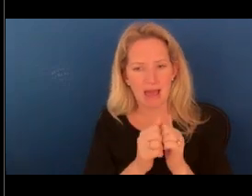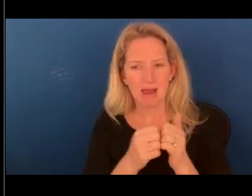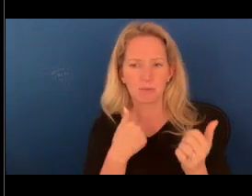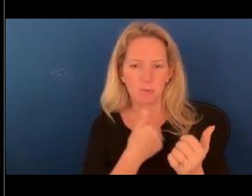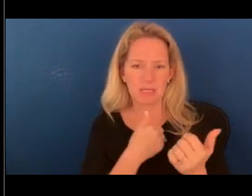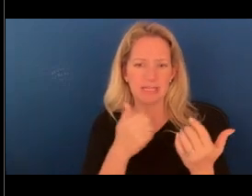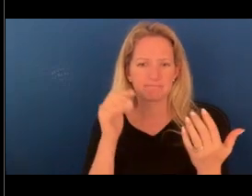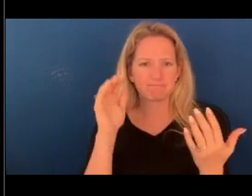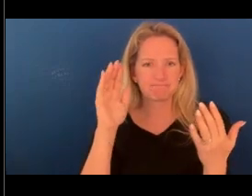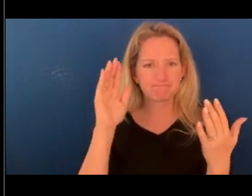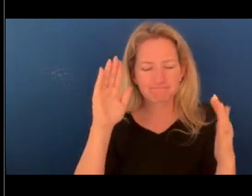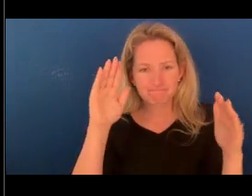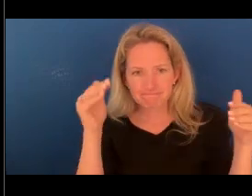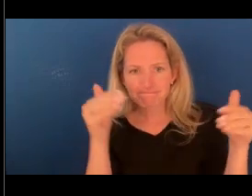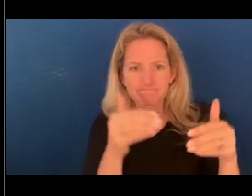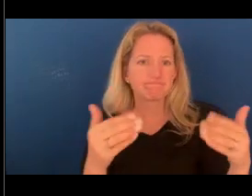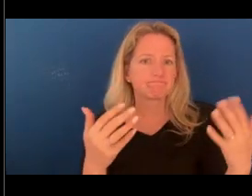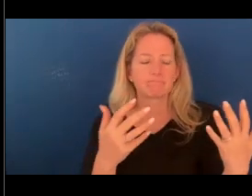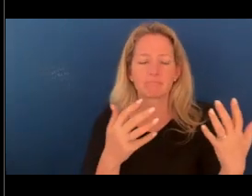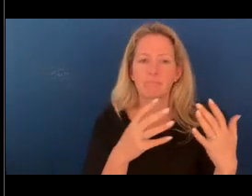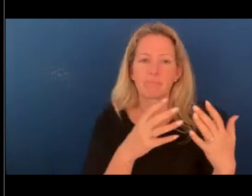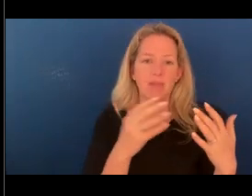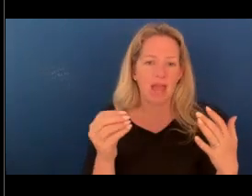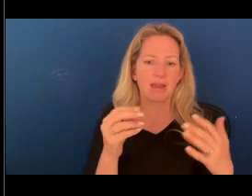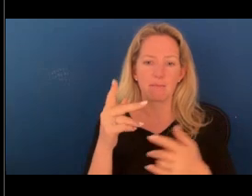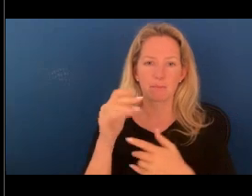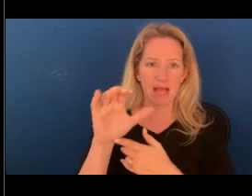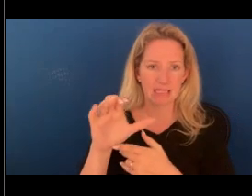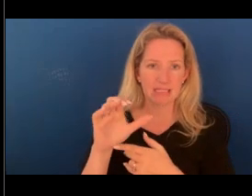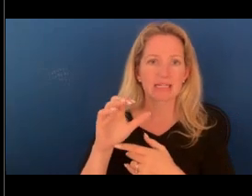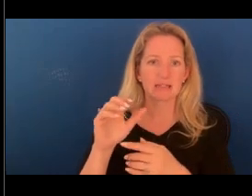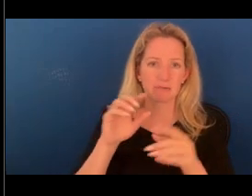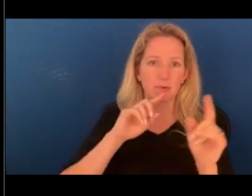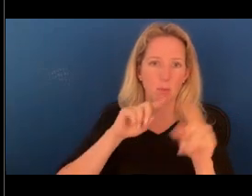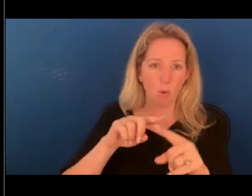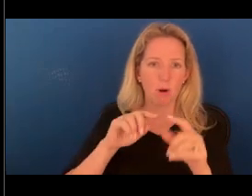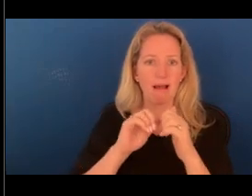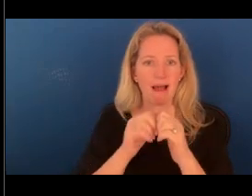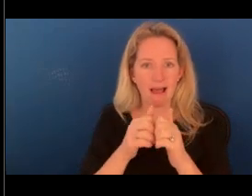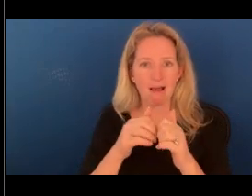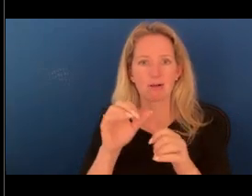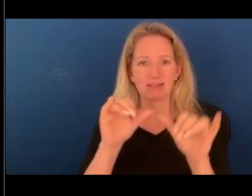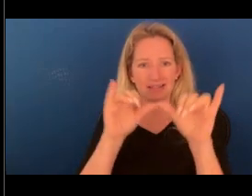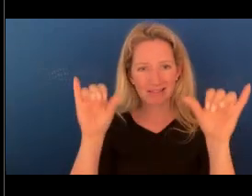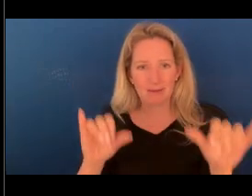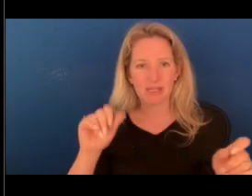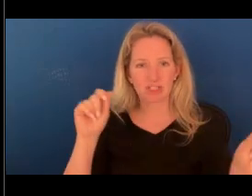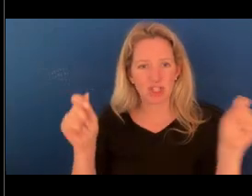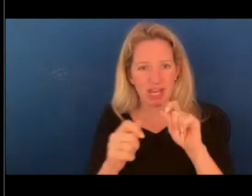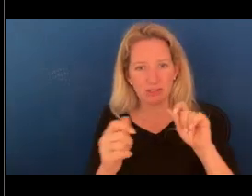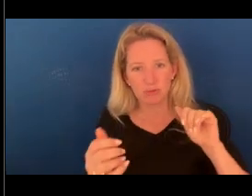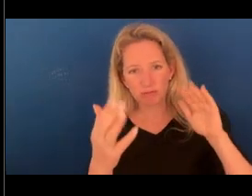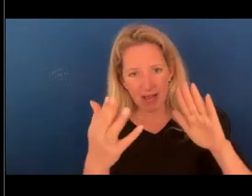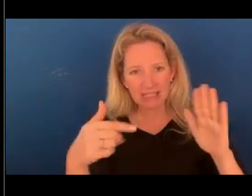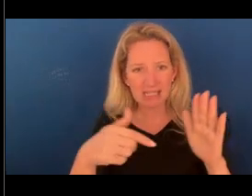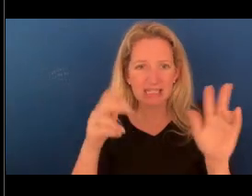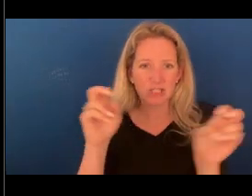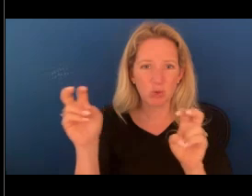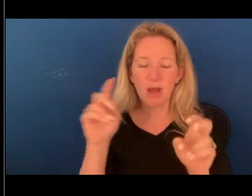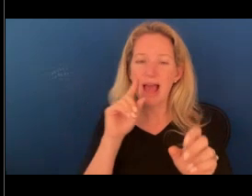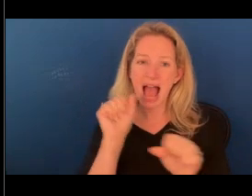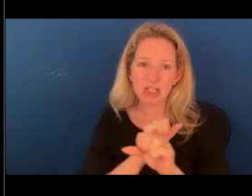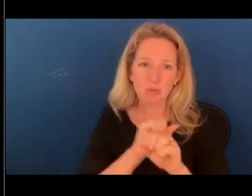a Breaking the Plastic Waves report that talk about how we get to systemic change to address the issue and get to actual reduction.